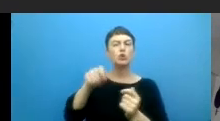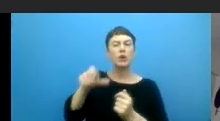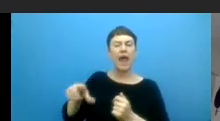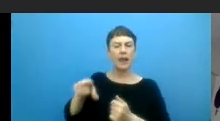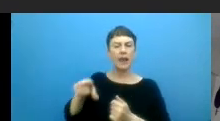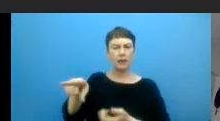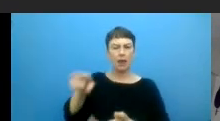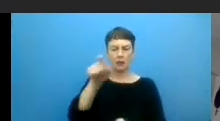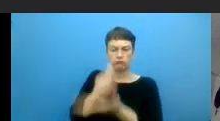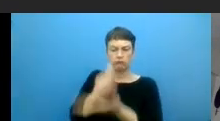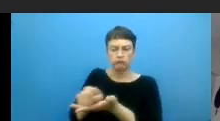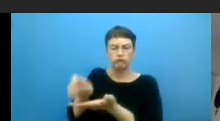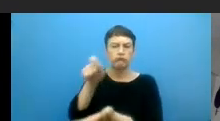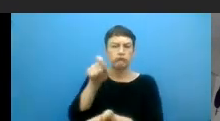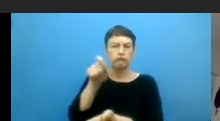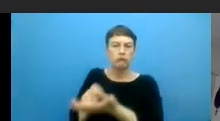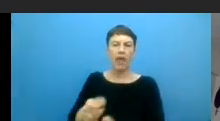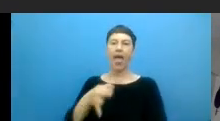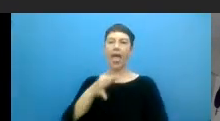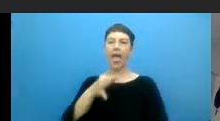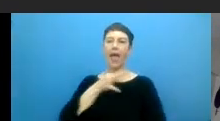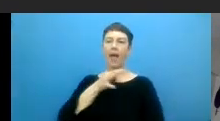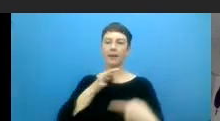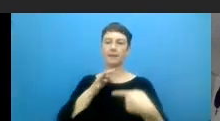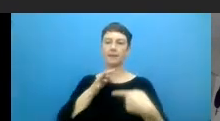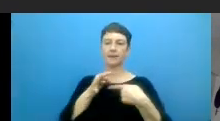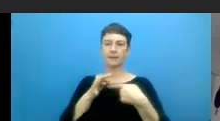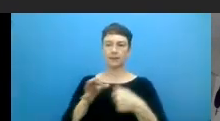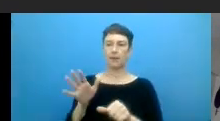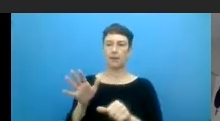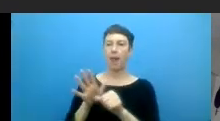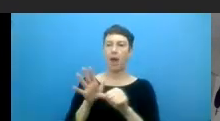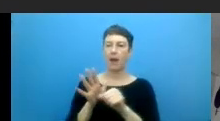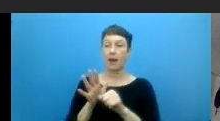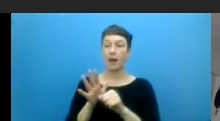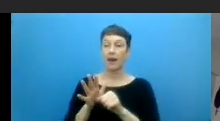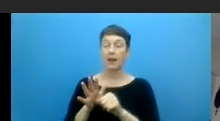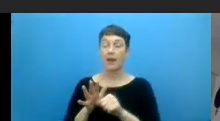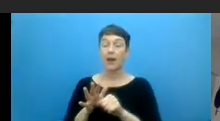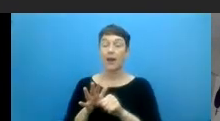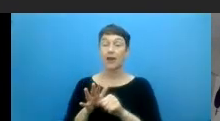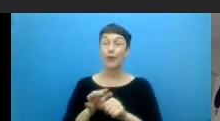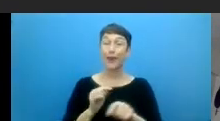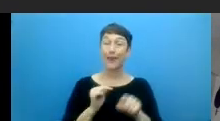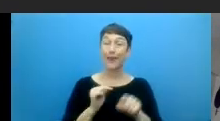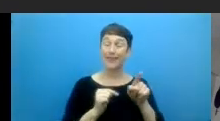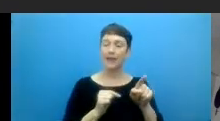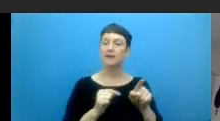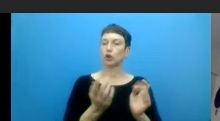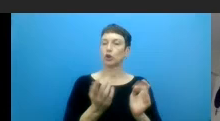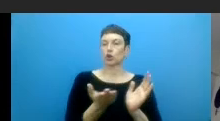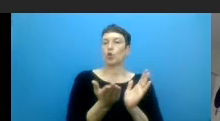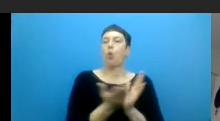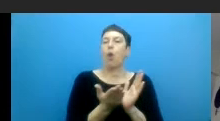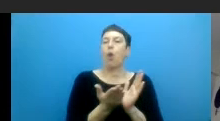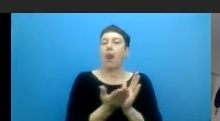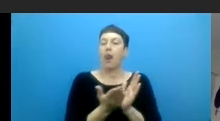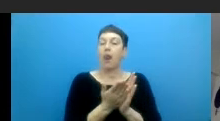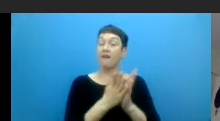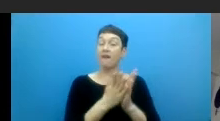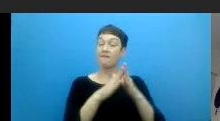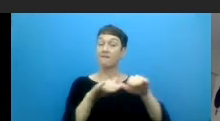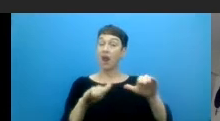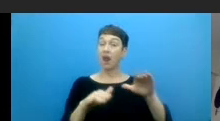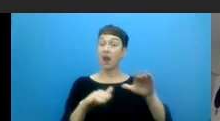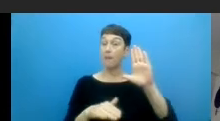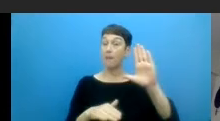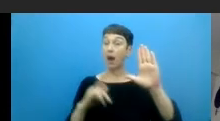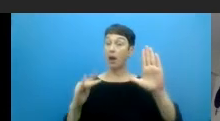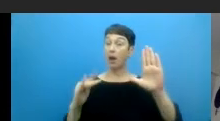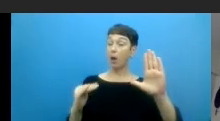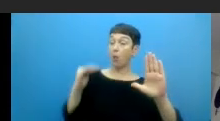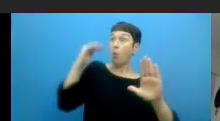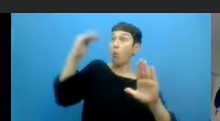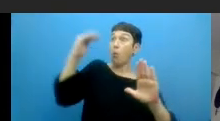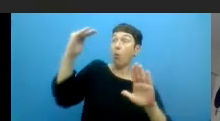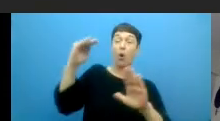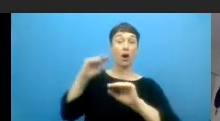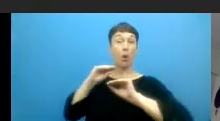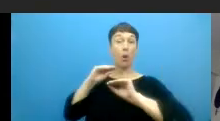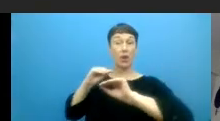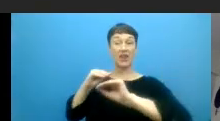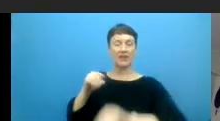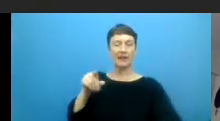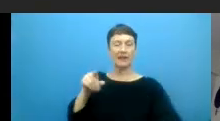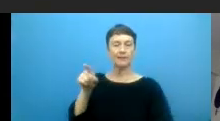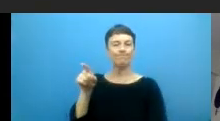at higher education level, the picture is much more complex. But as Jarryd has